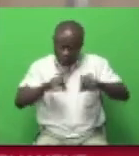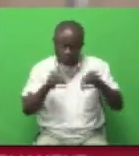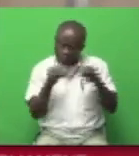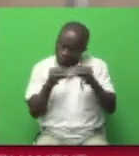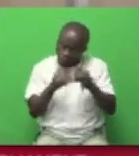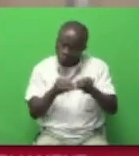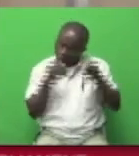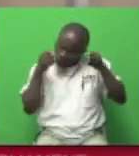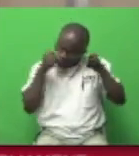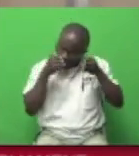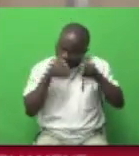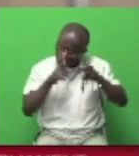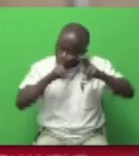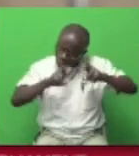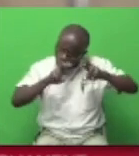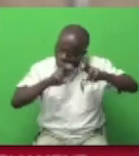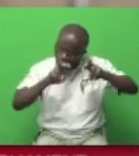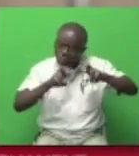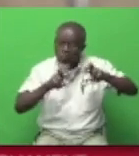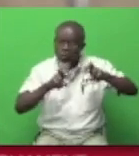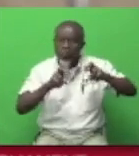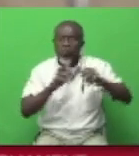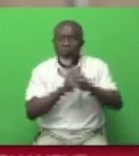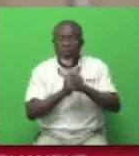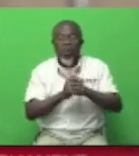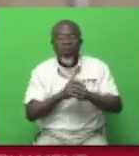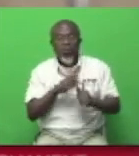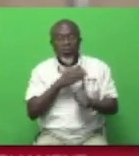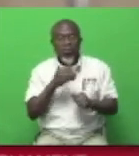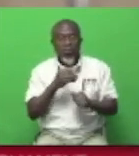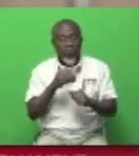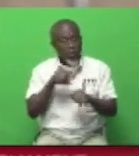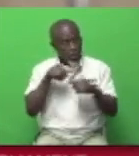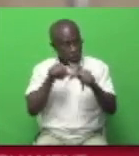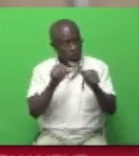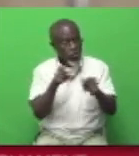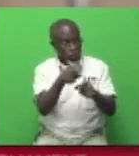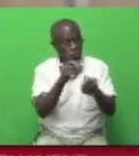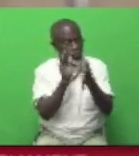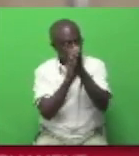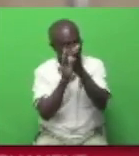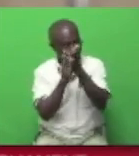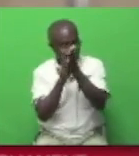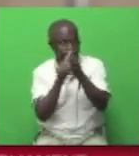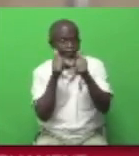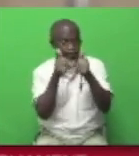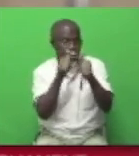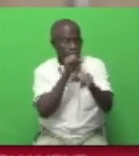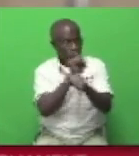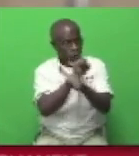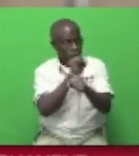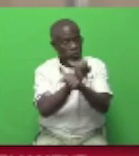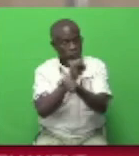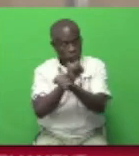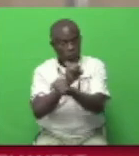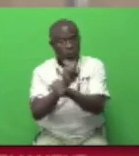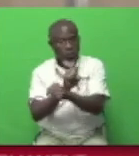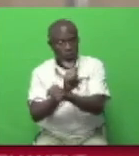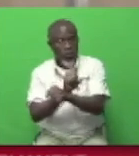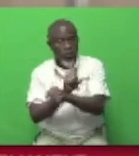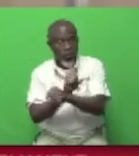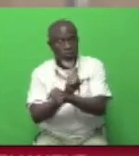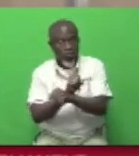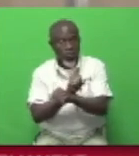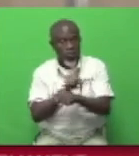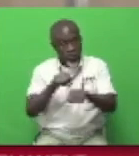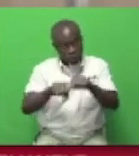must commend this unit for the hard work that they continue to do in ensuring that the laws and the social